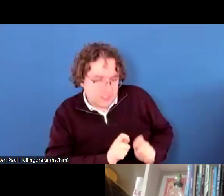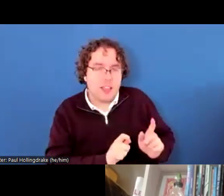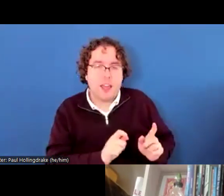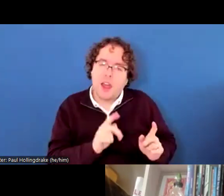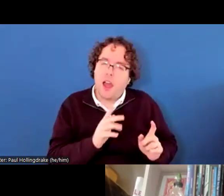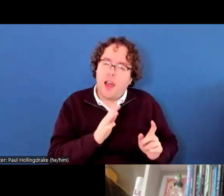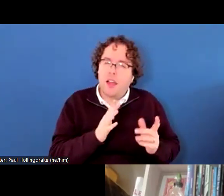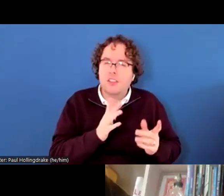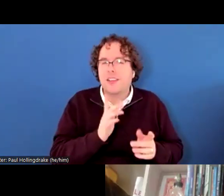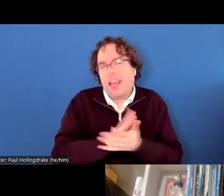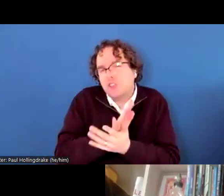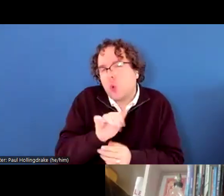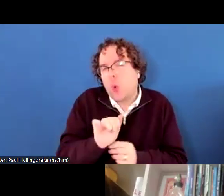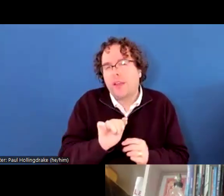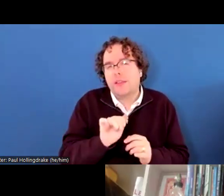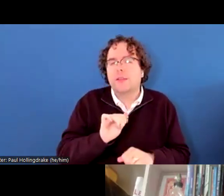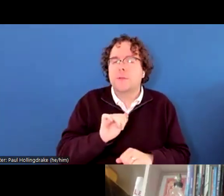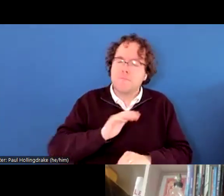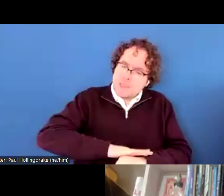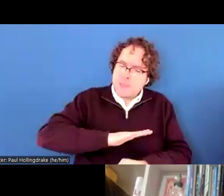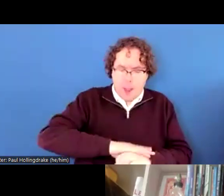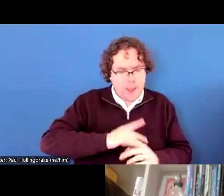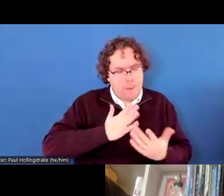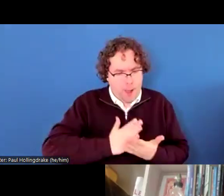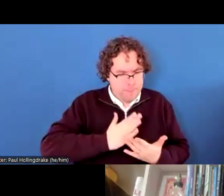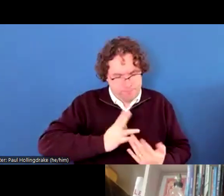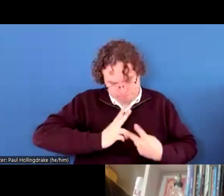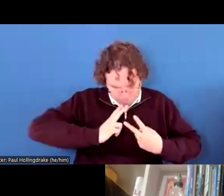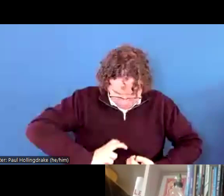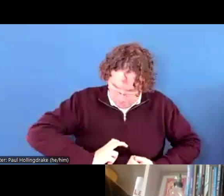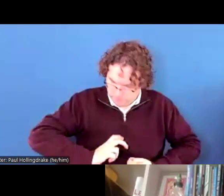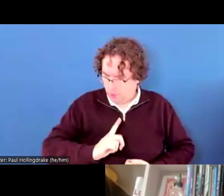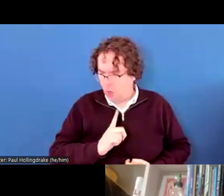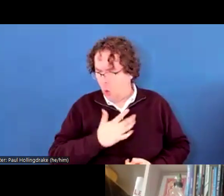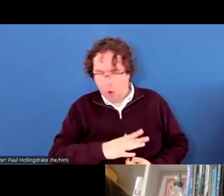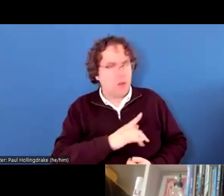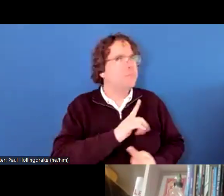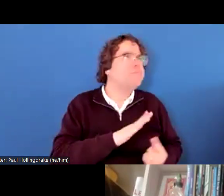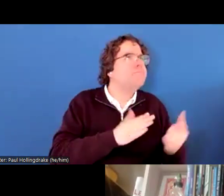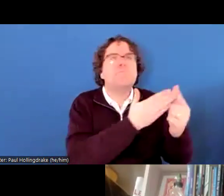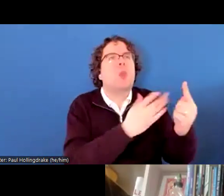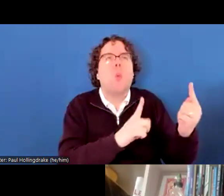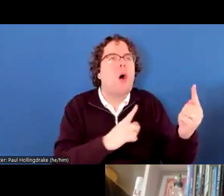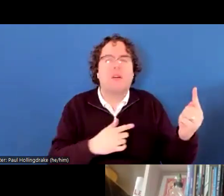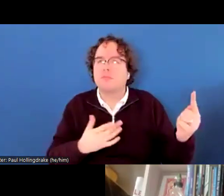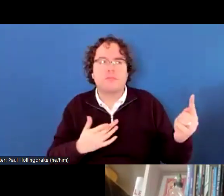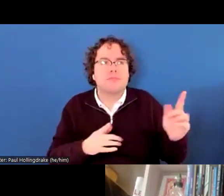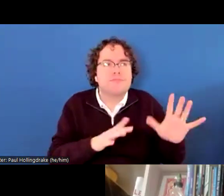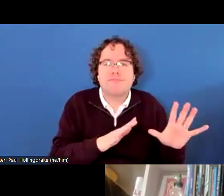spend time really interrogating where you want to be and what you want to do in the world. And that then no time is wasted in